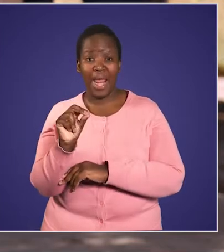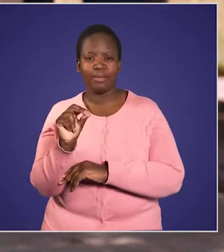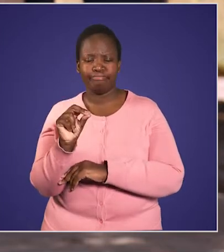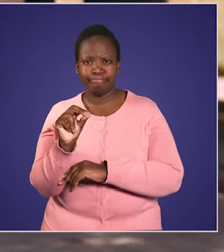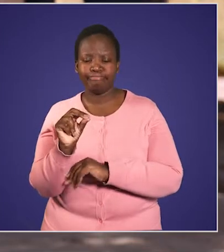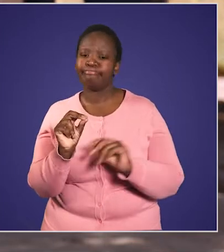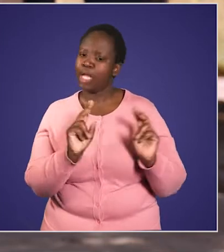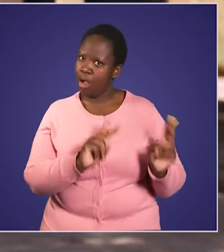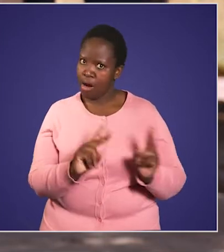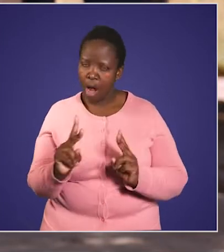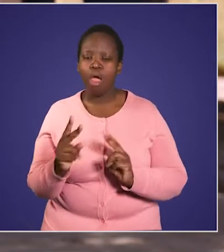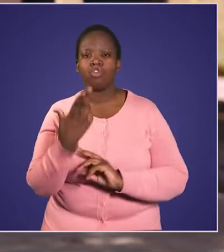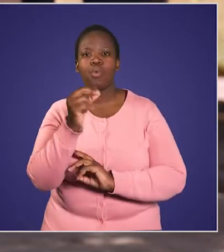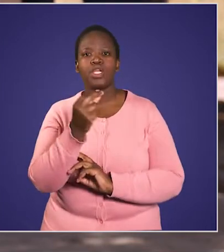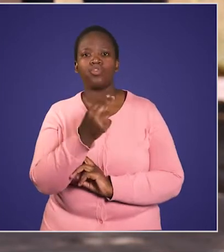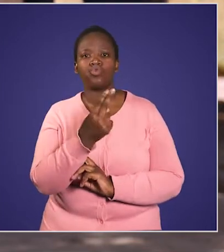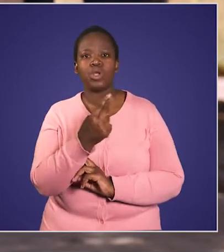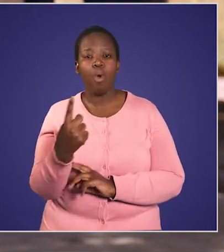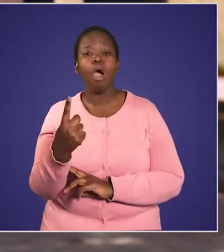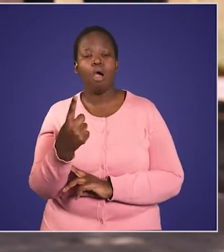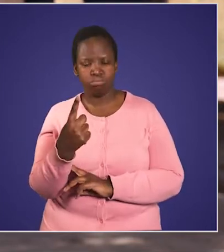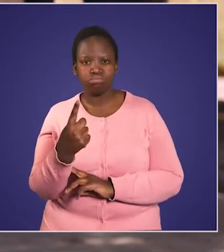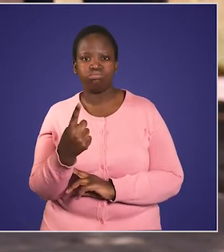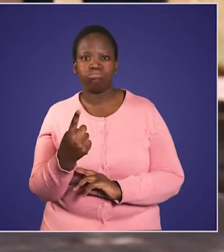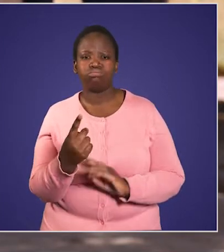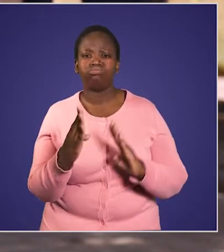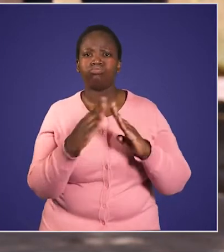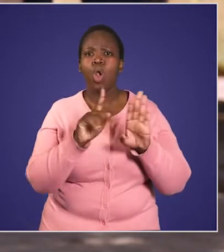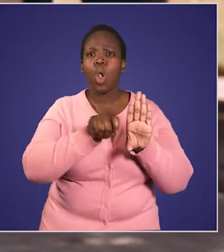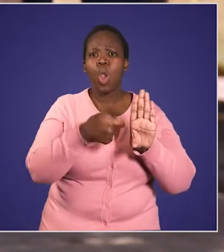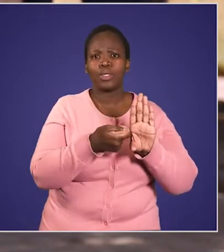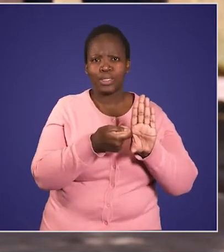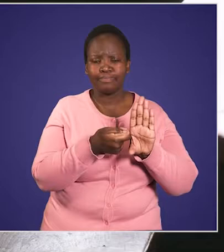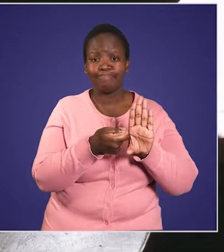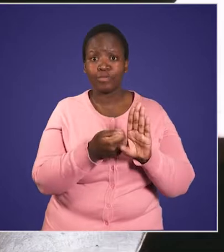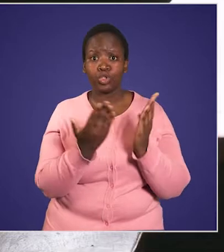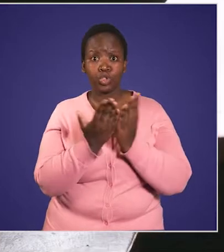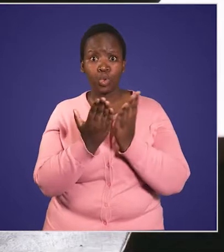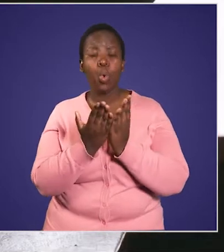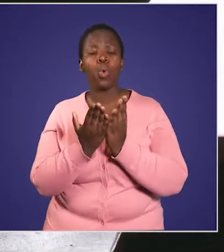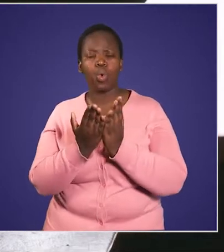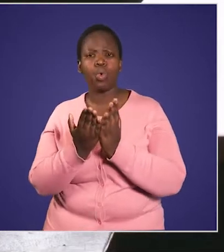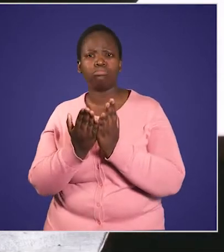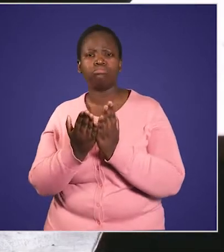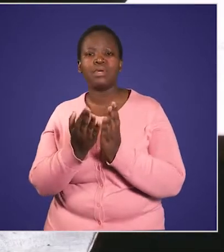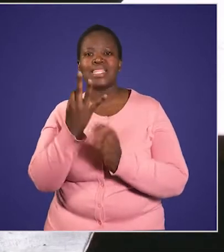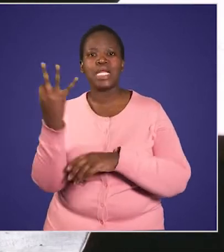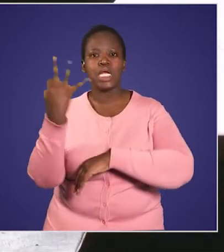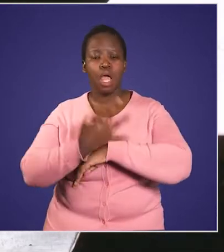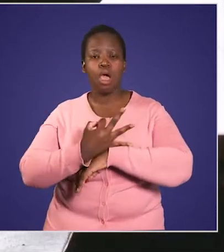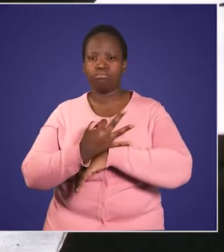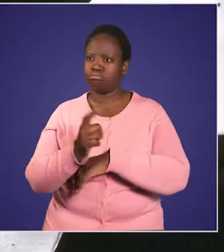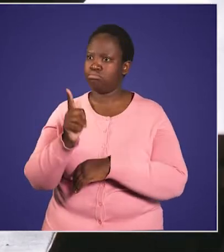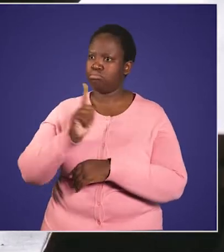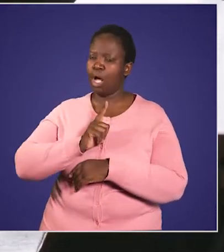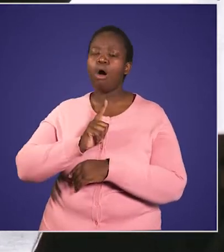It started again in 2021. We only went to school for 3 days. Then we were told we